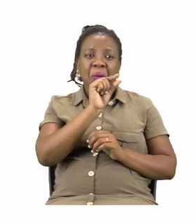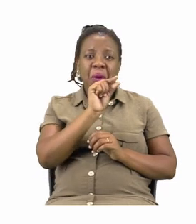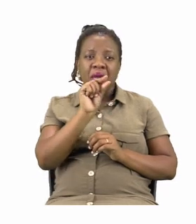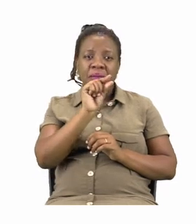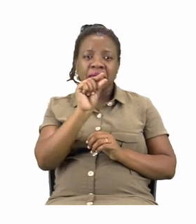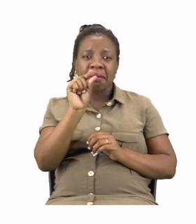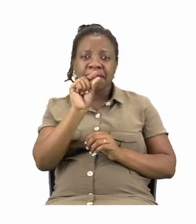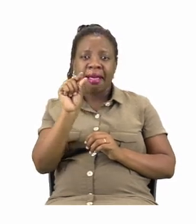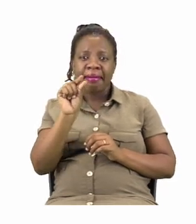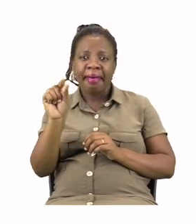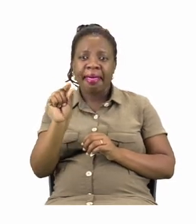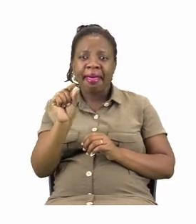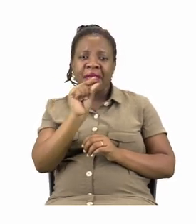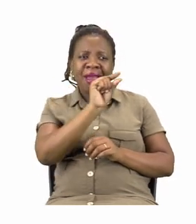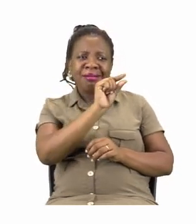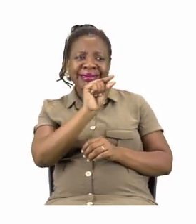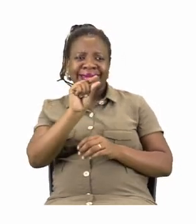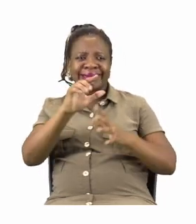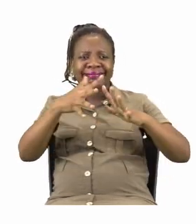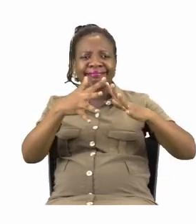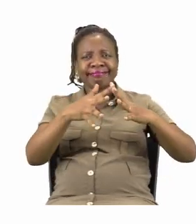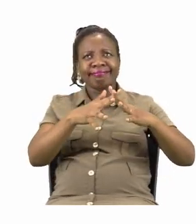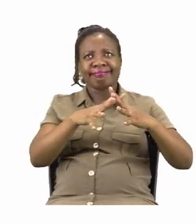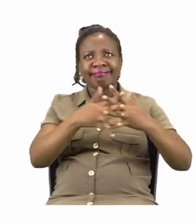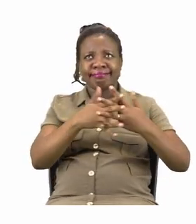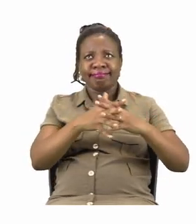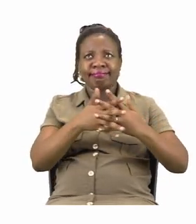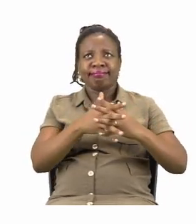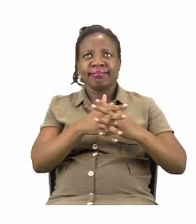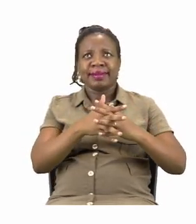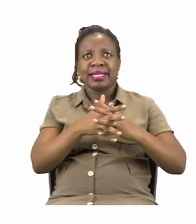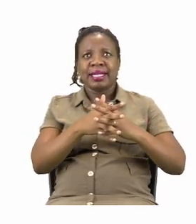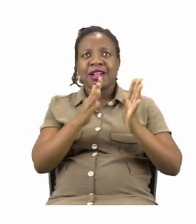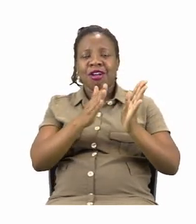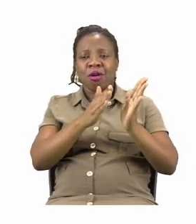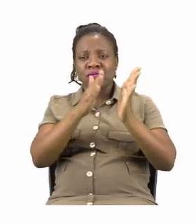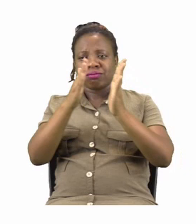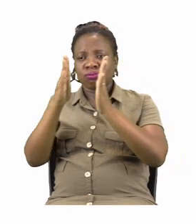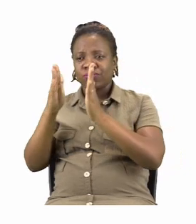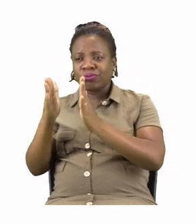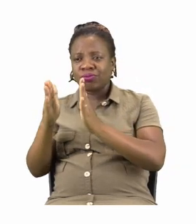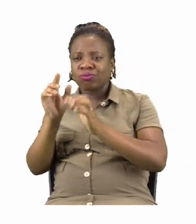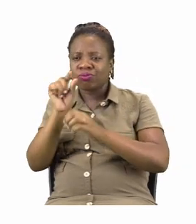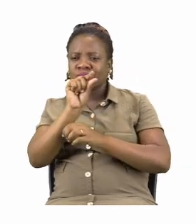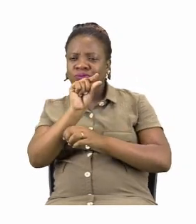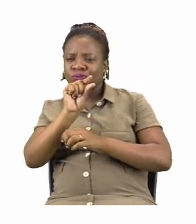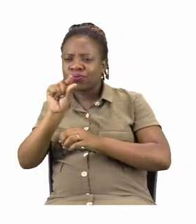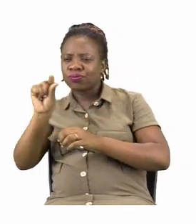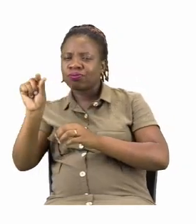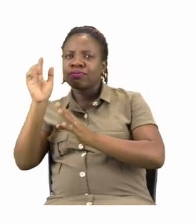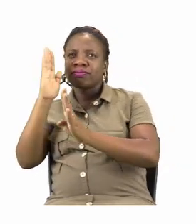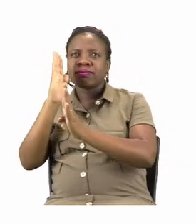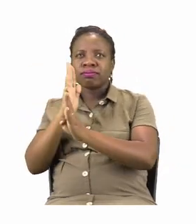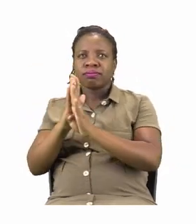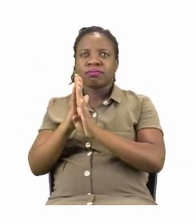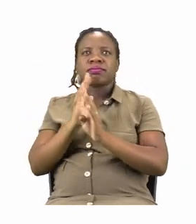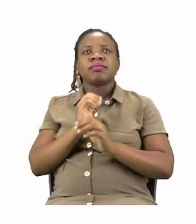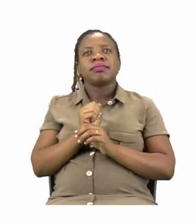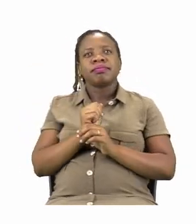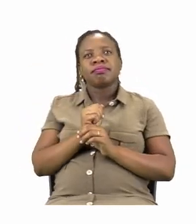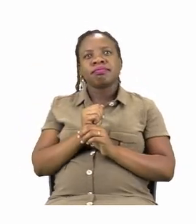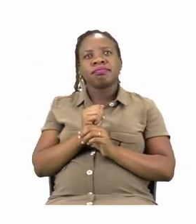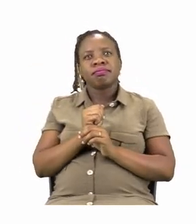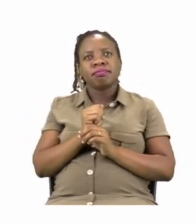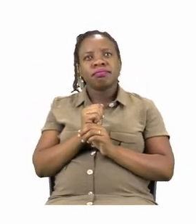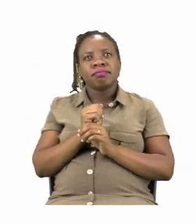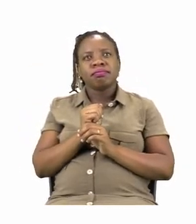So you have to rearrange the words so that you can make a sentence. Now if you look closely at